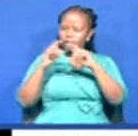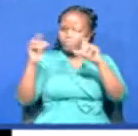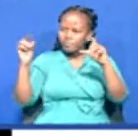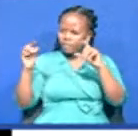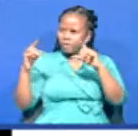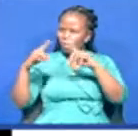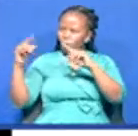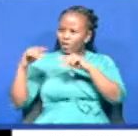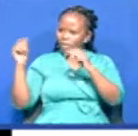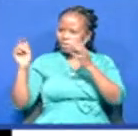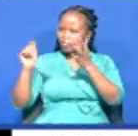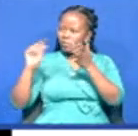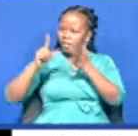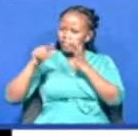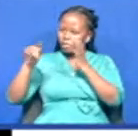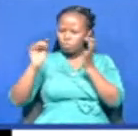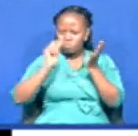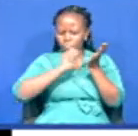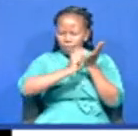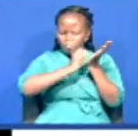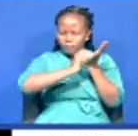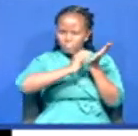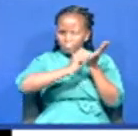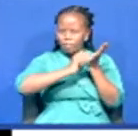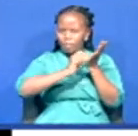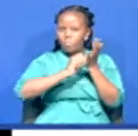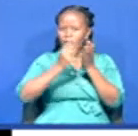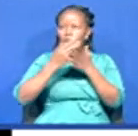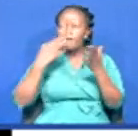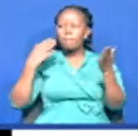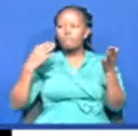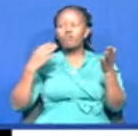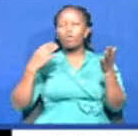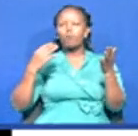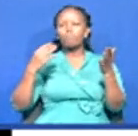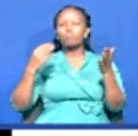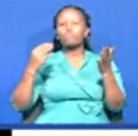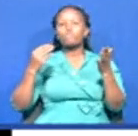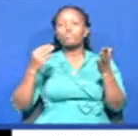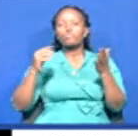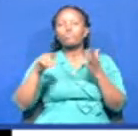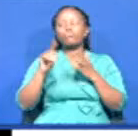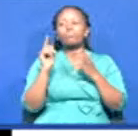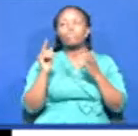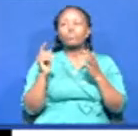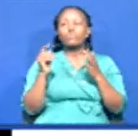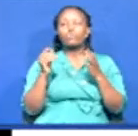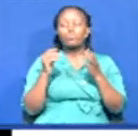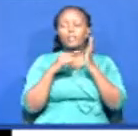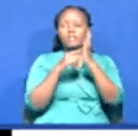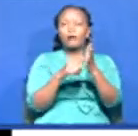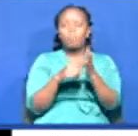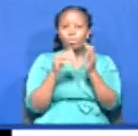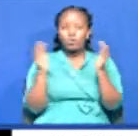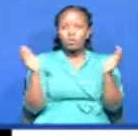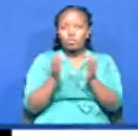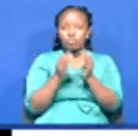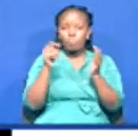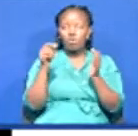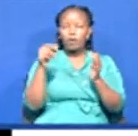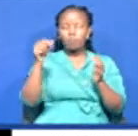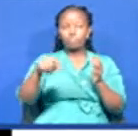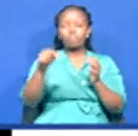purchase any seed, especially for the smaller packet of seeds. I think